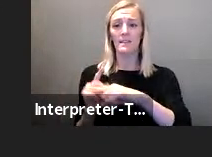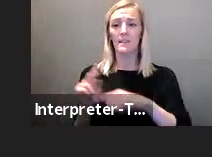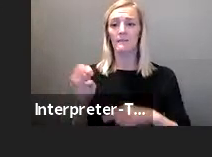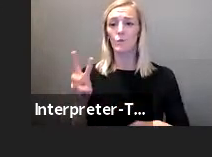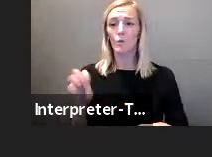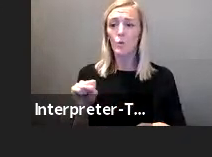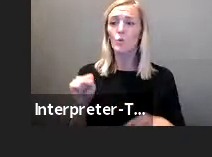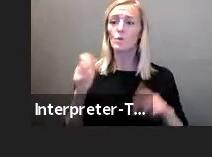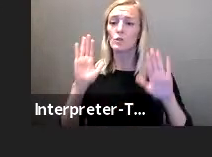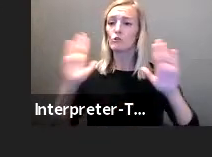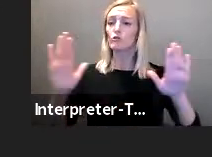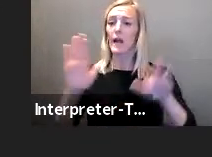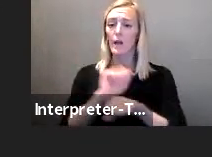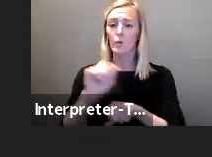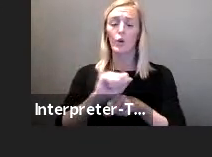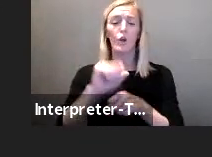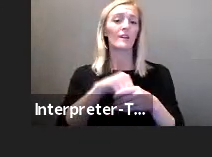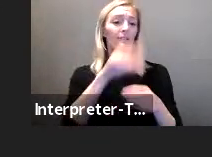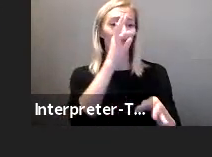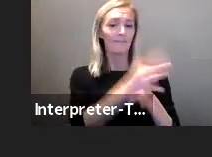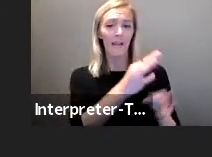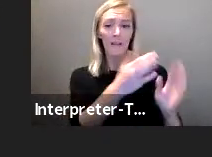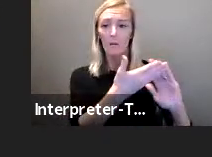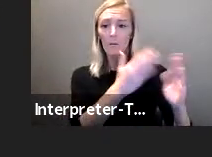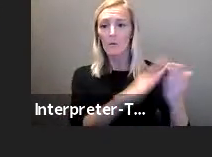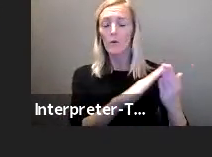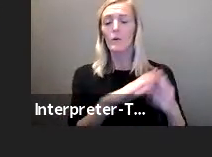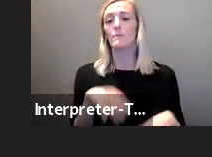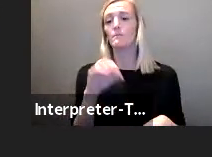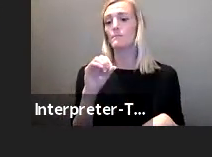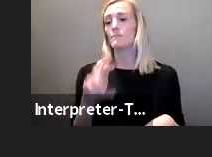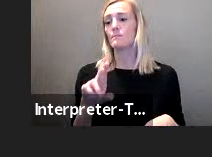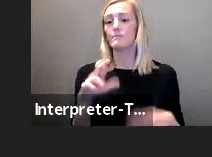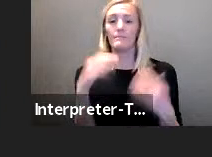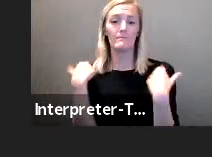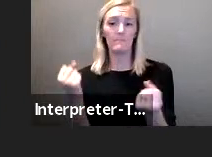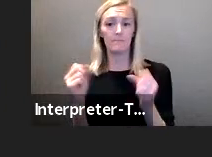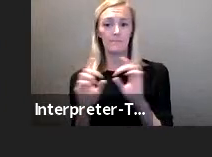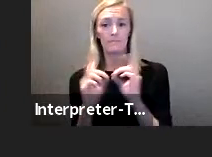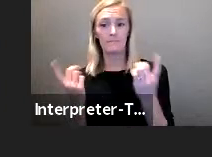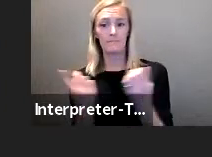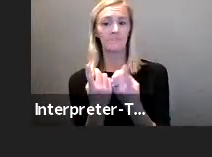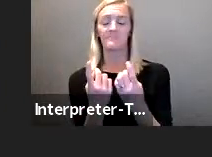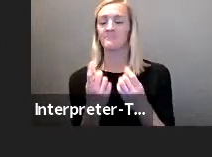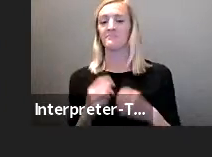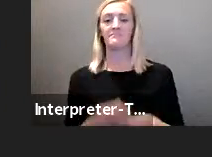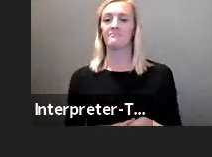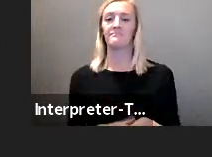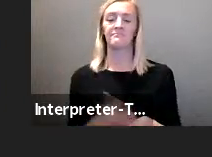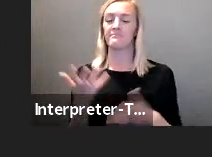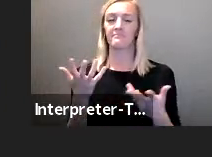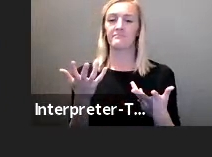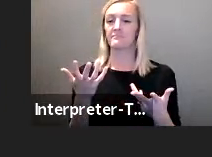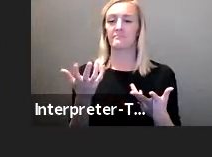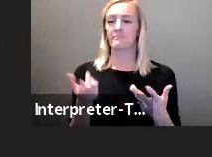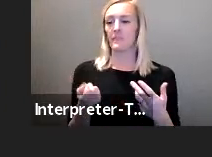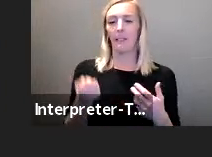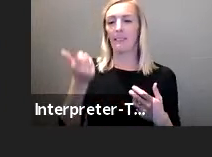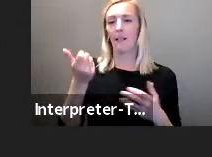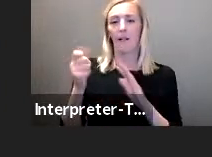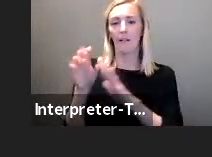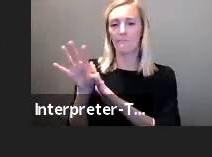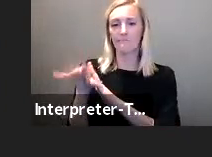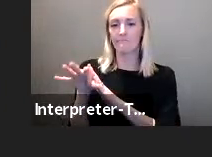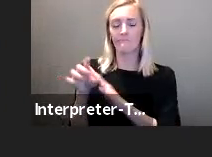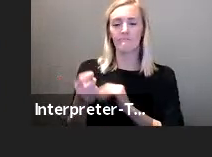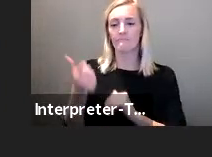happening in our faith communities, the great work that's happening in our health department, they get very little press. And so it becomes